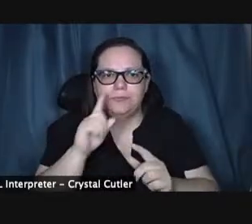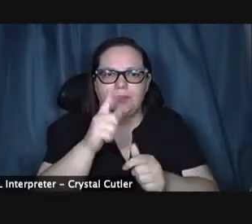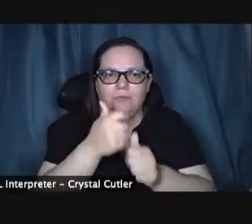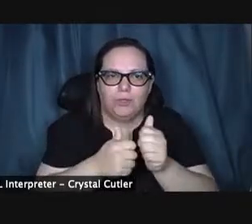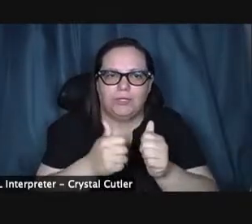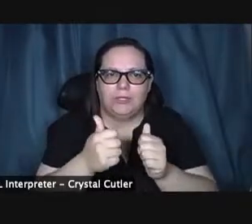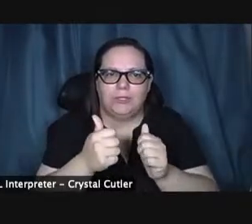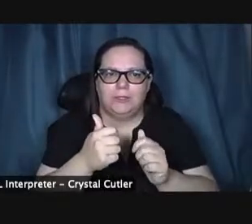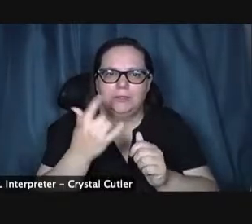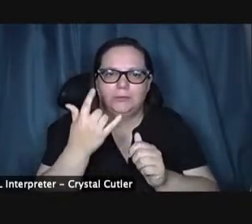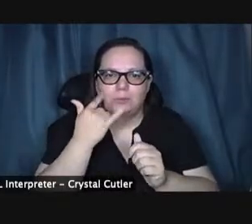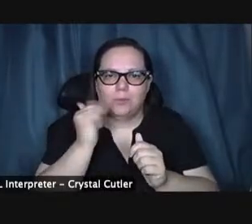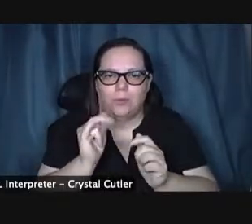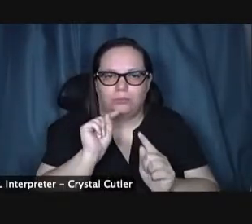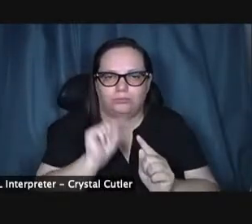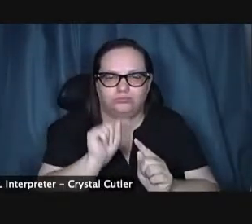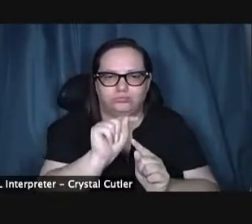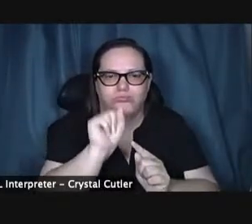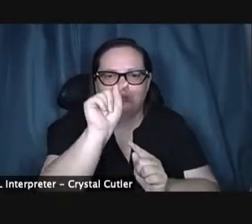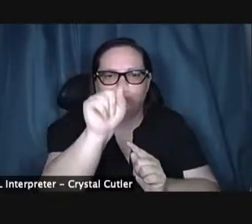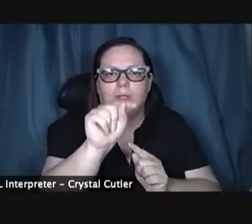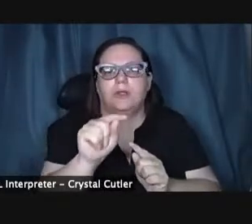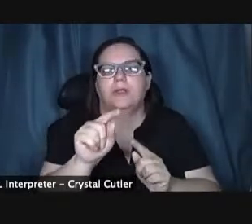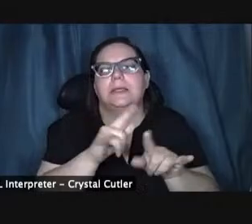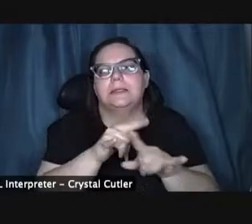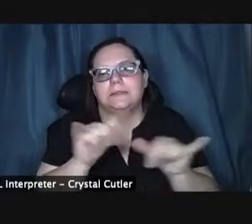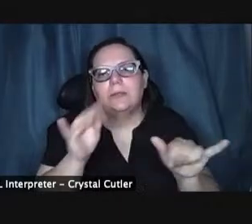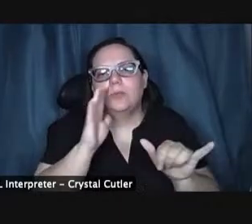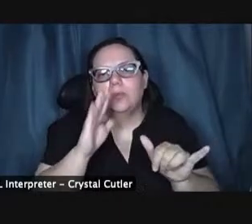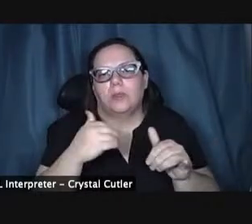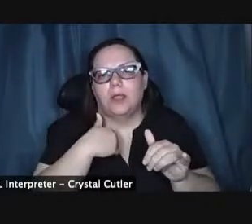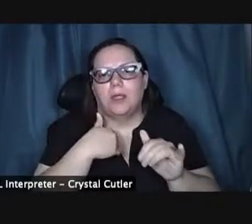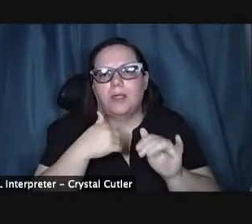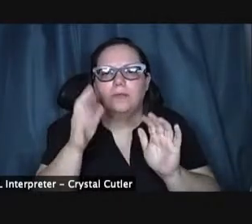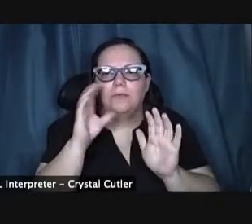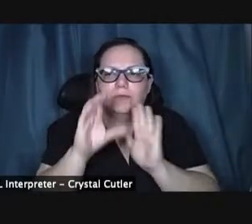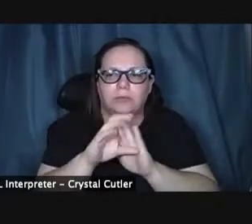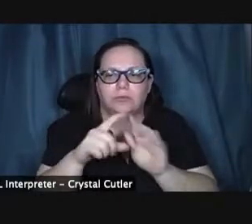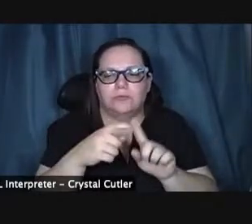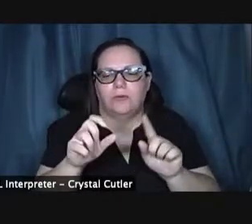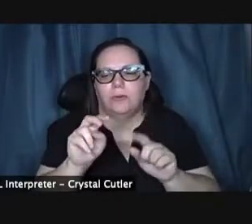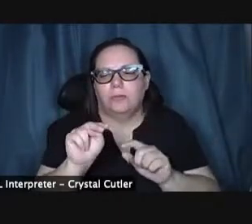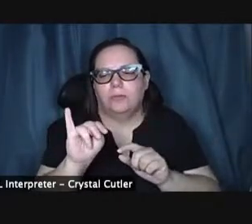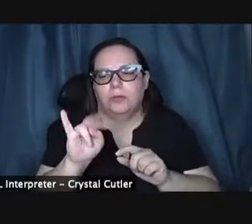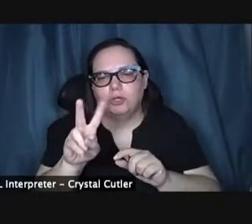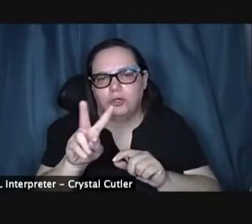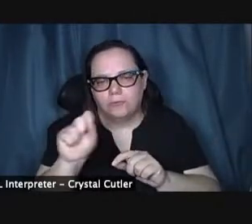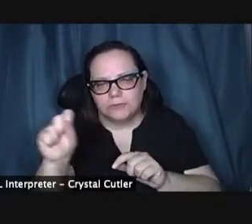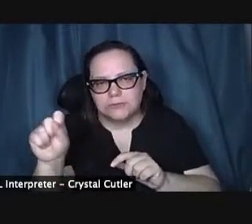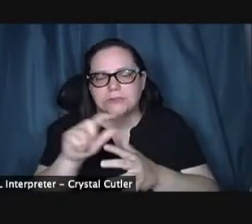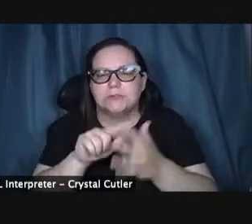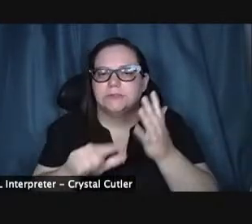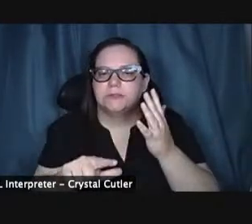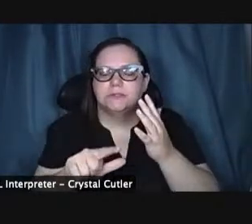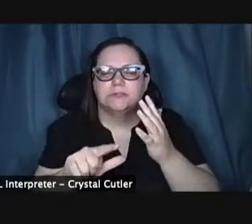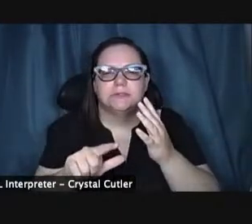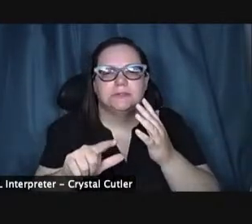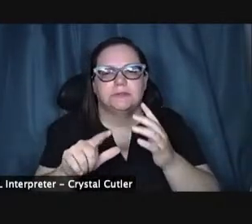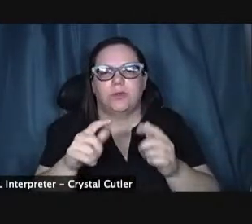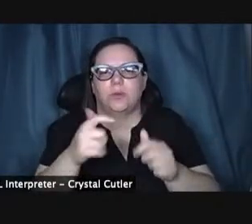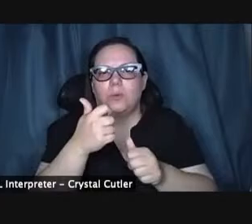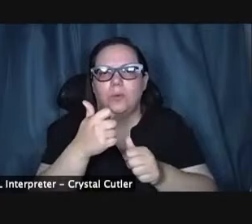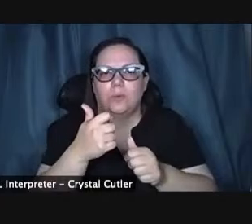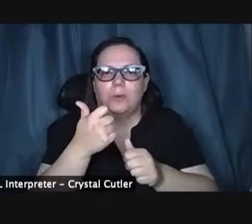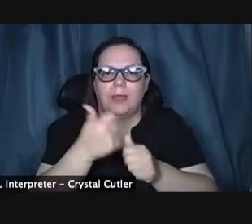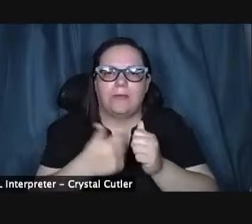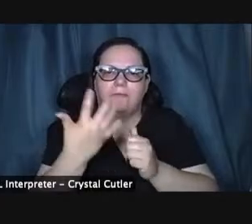of images from the Nervous imager, multicolor images there, et cetera. So all along these segments, we have every 5 meters a wealth of